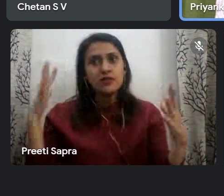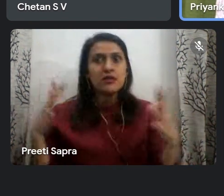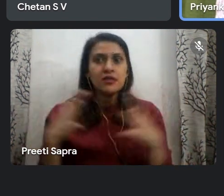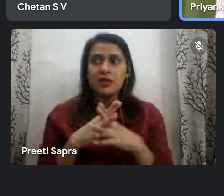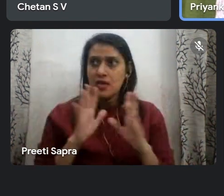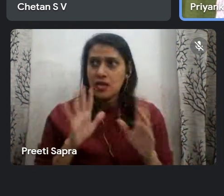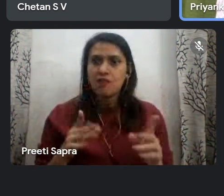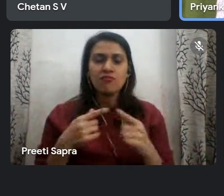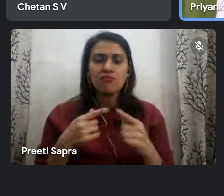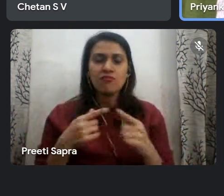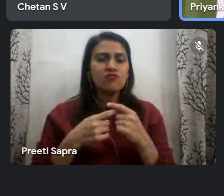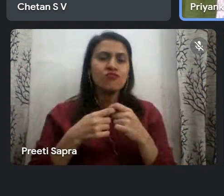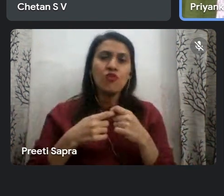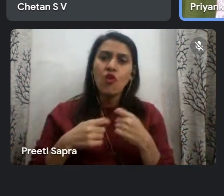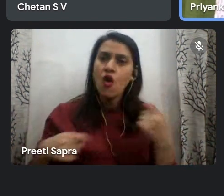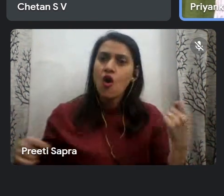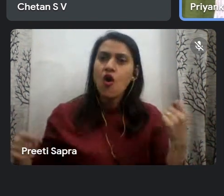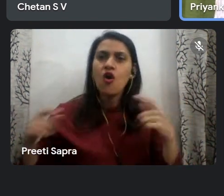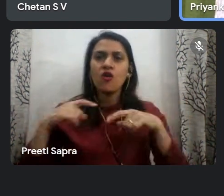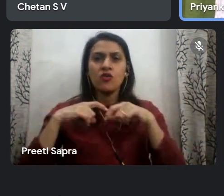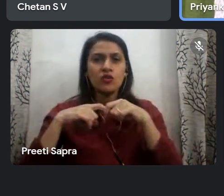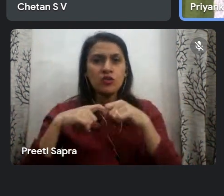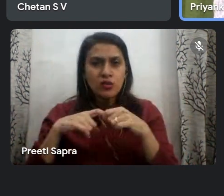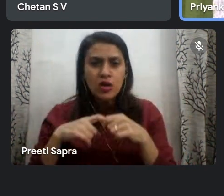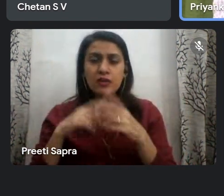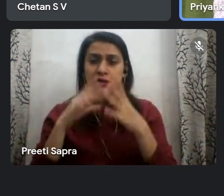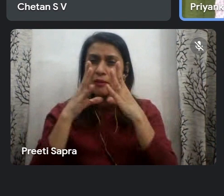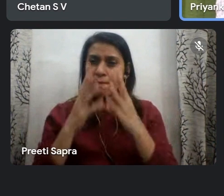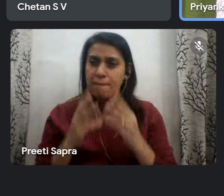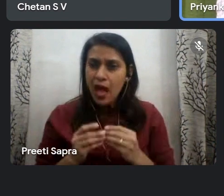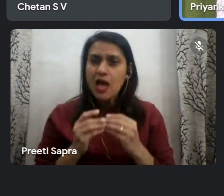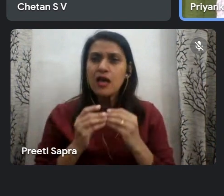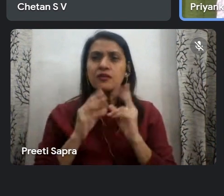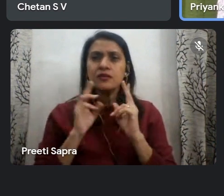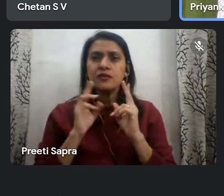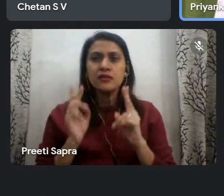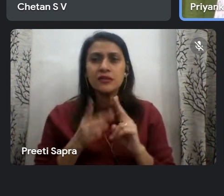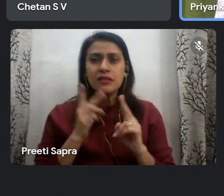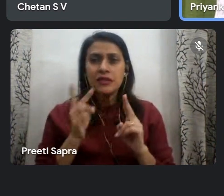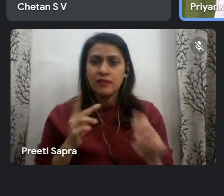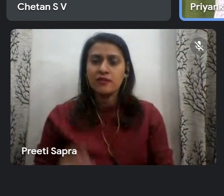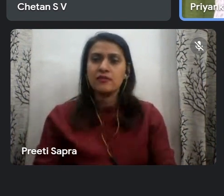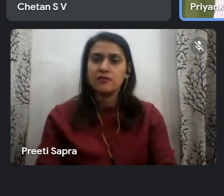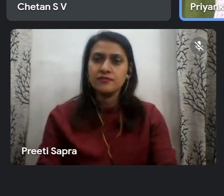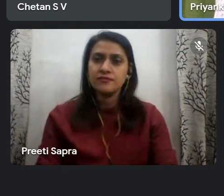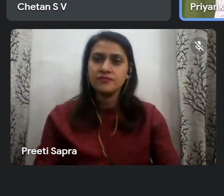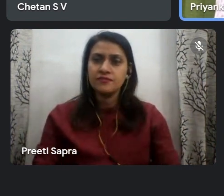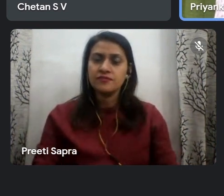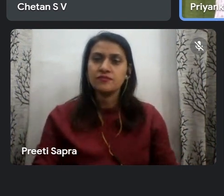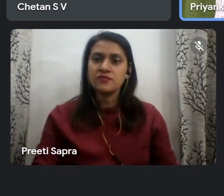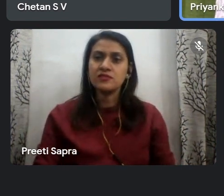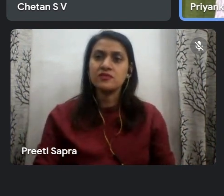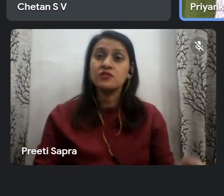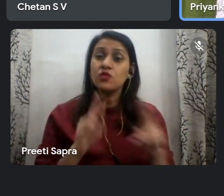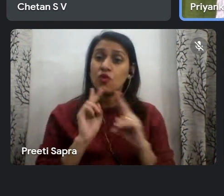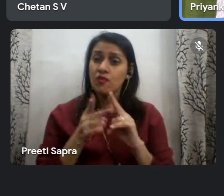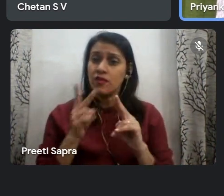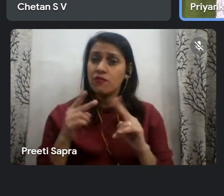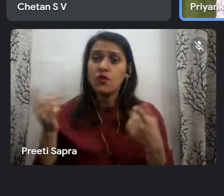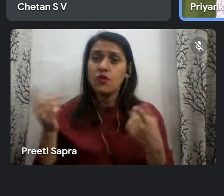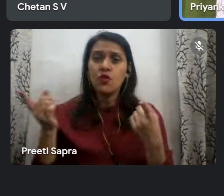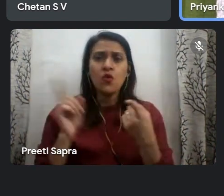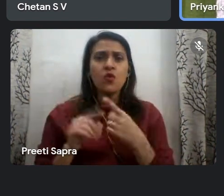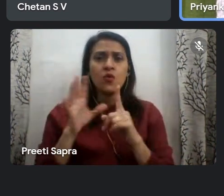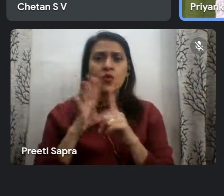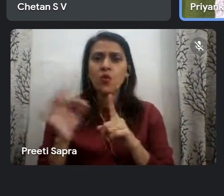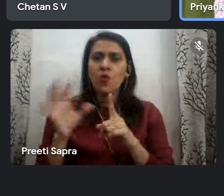long questionnaires and lot of mathematics and a lot of things. And also at the time when all of this was going on, I don't think there was